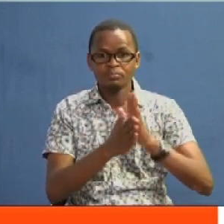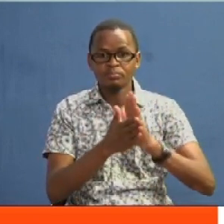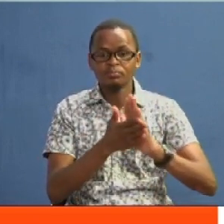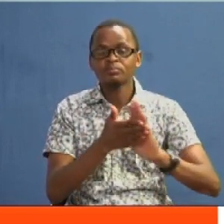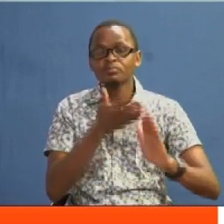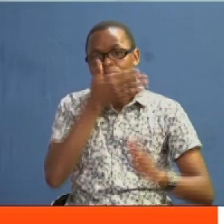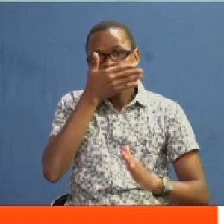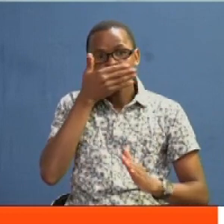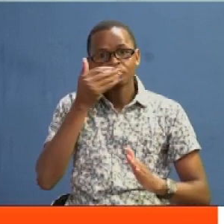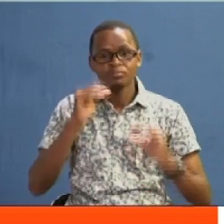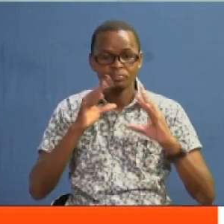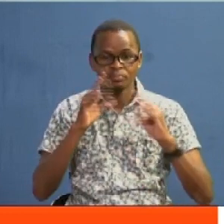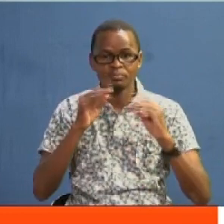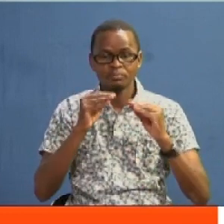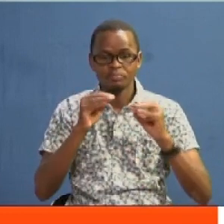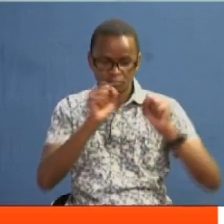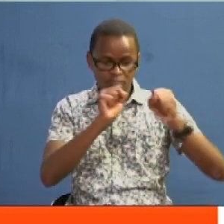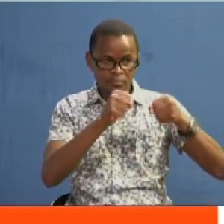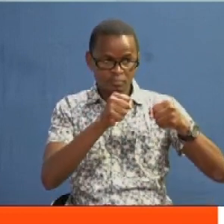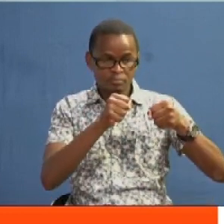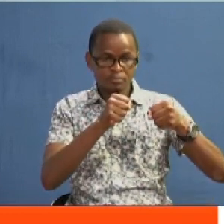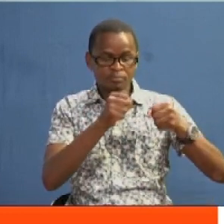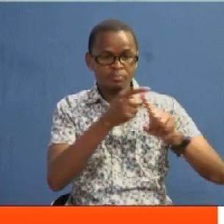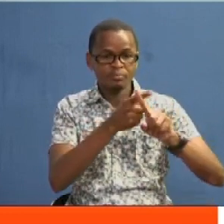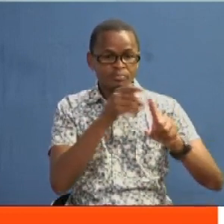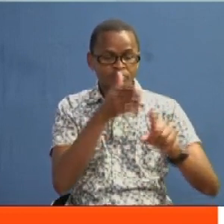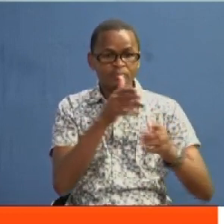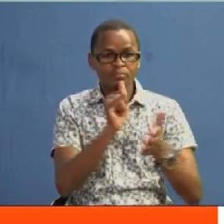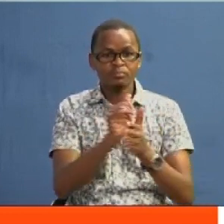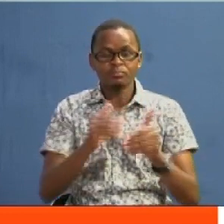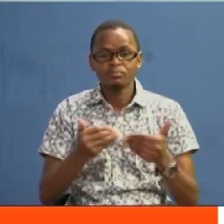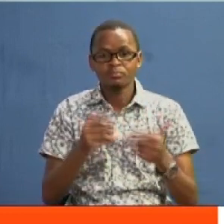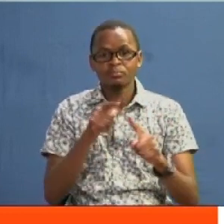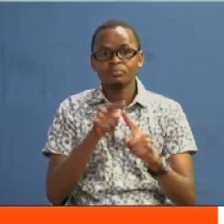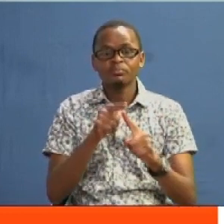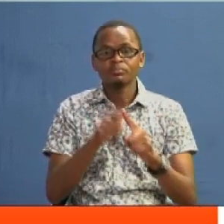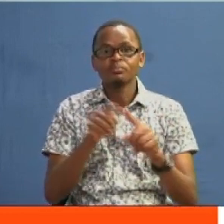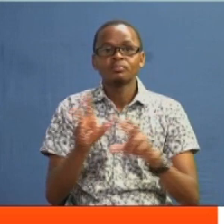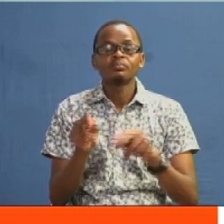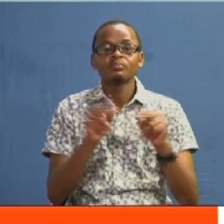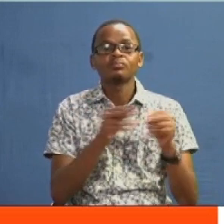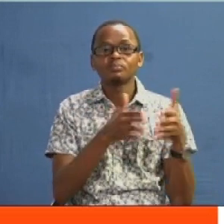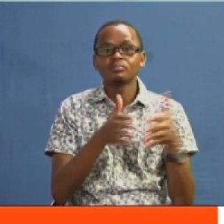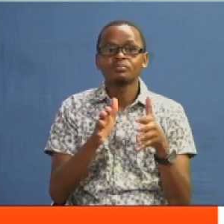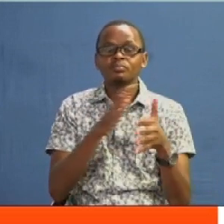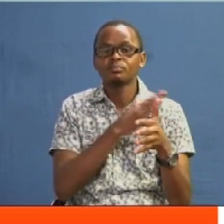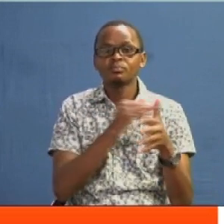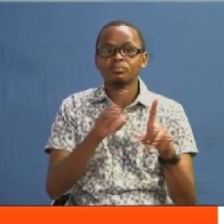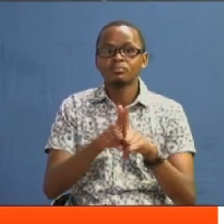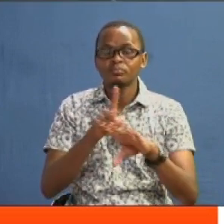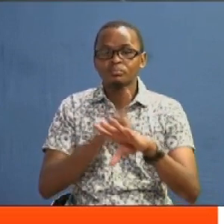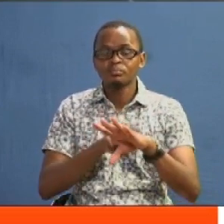is best in speaking, this one can draw. In this one, you give them the opportunity, the normal opportunity and the same